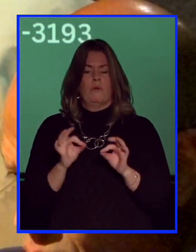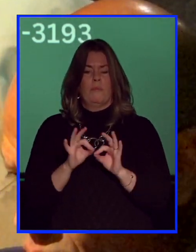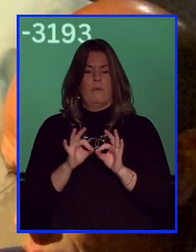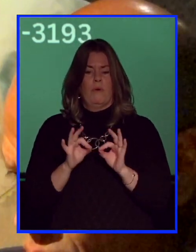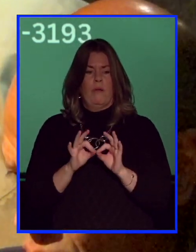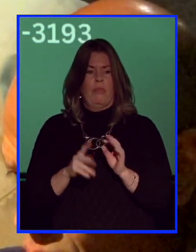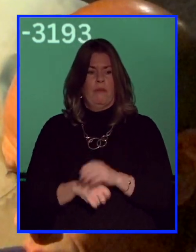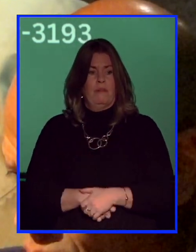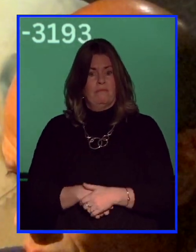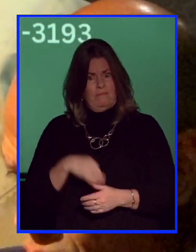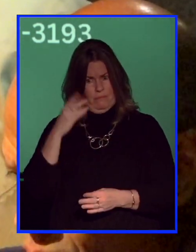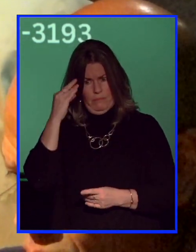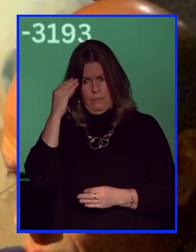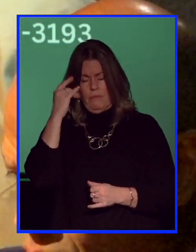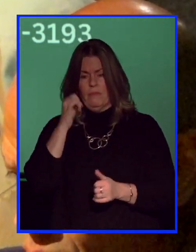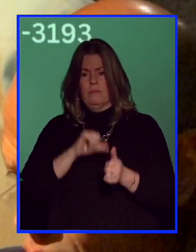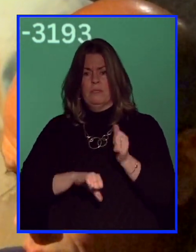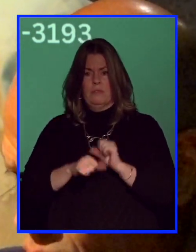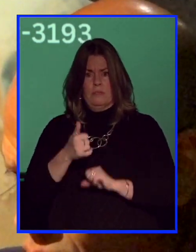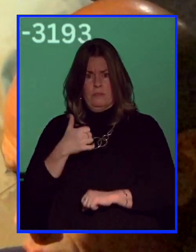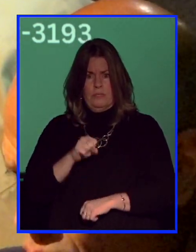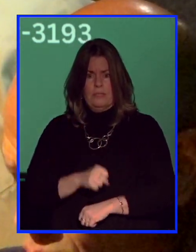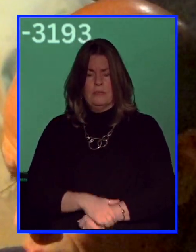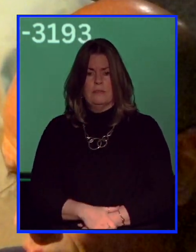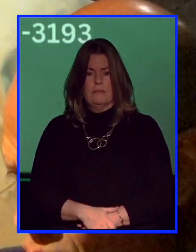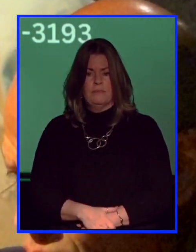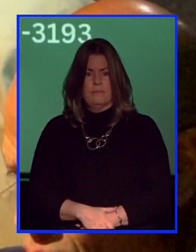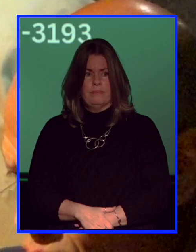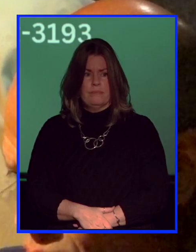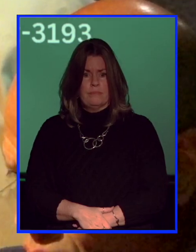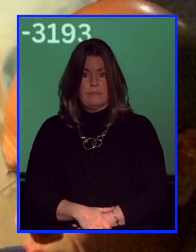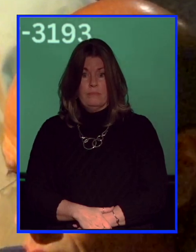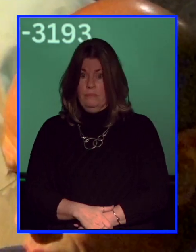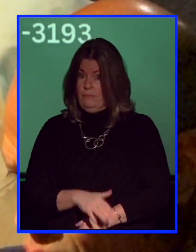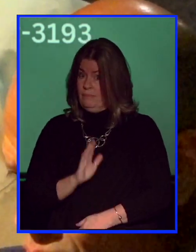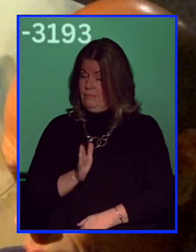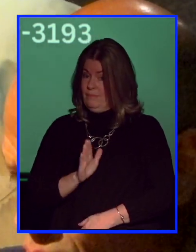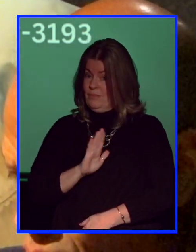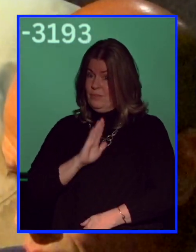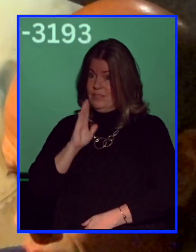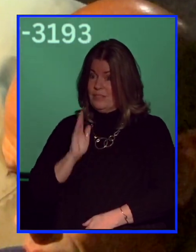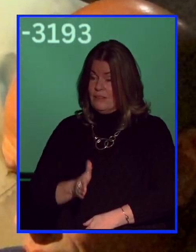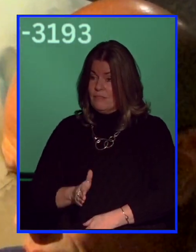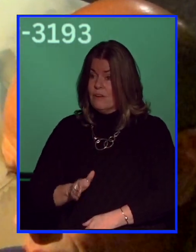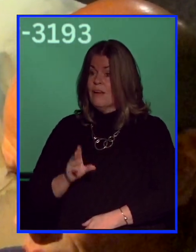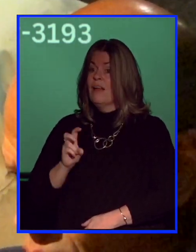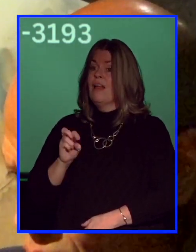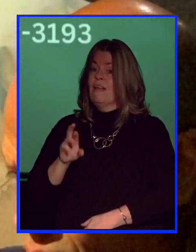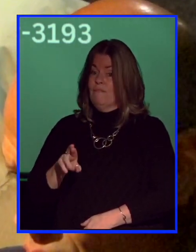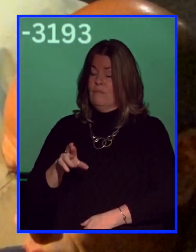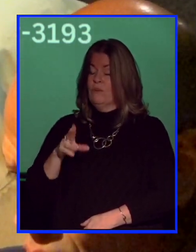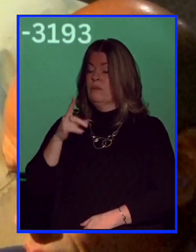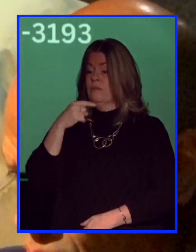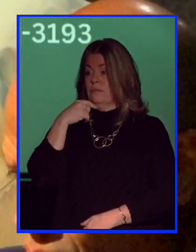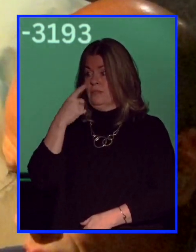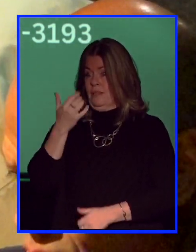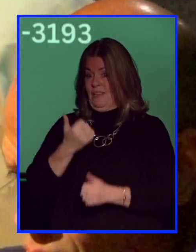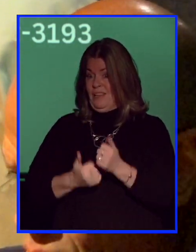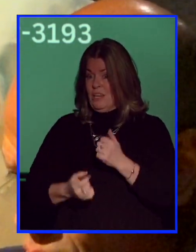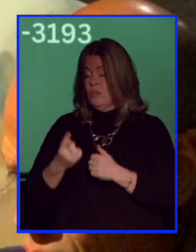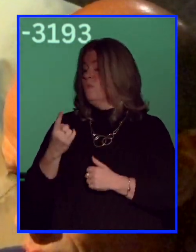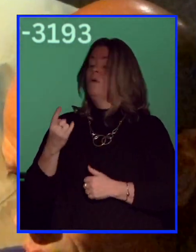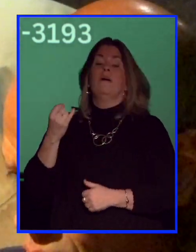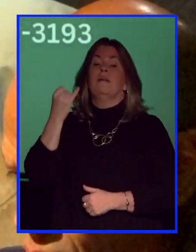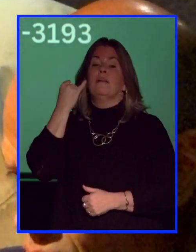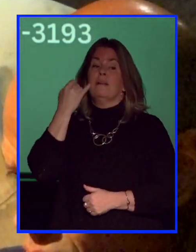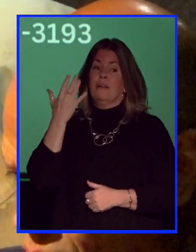I've thought about suicide, right? And I will never, ever tell anyone whether I